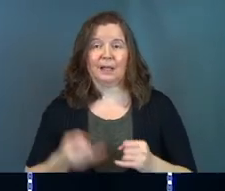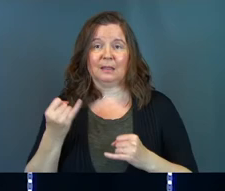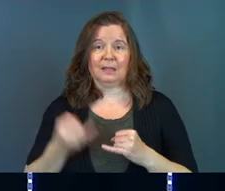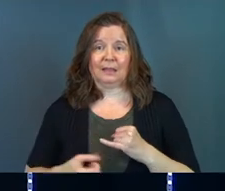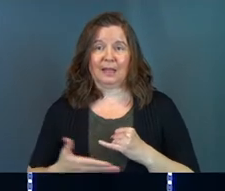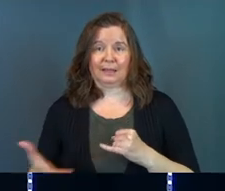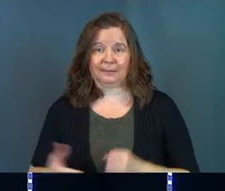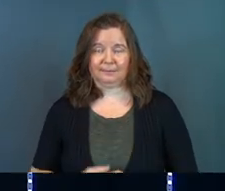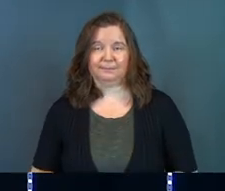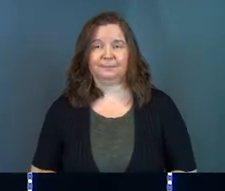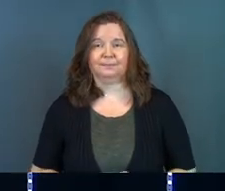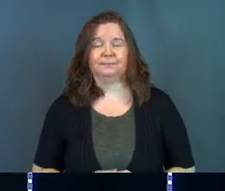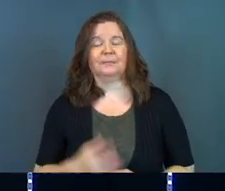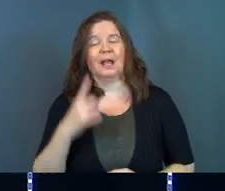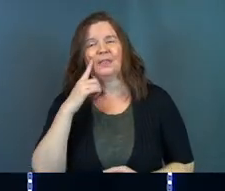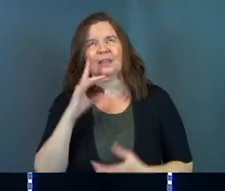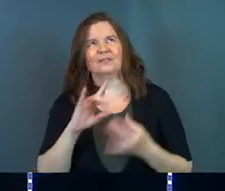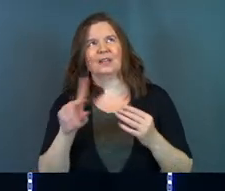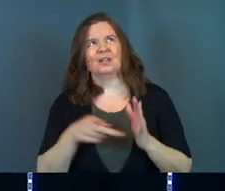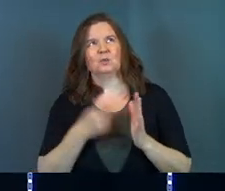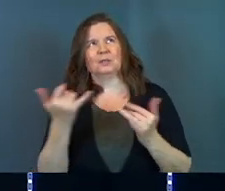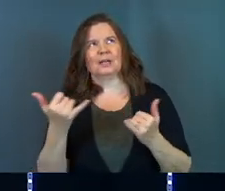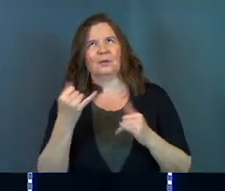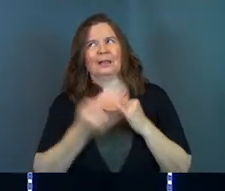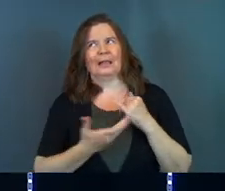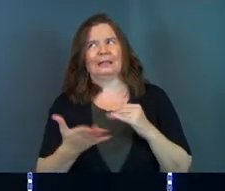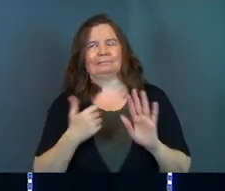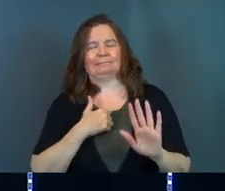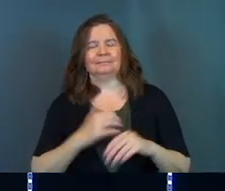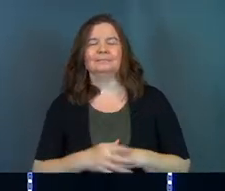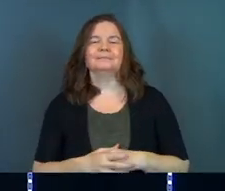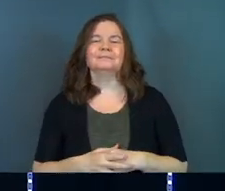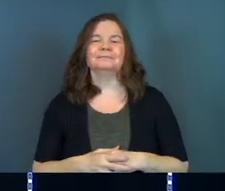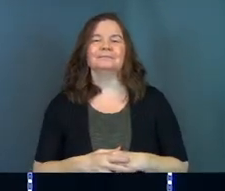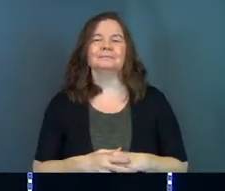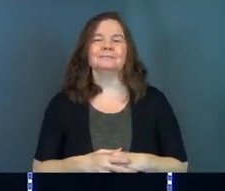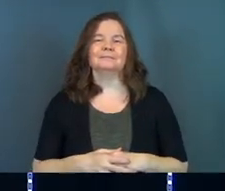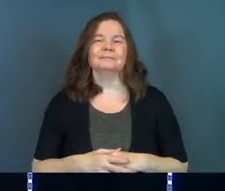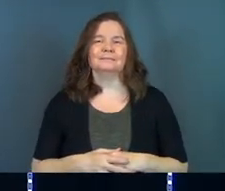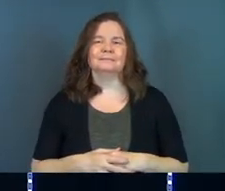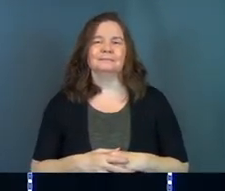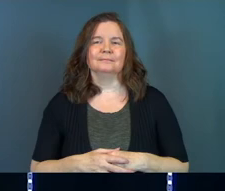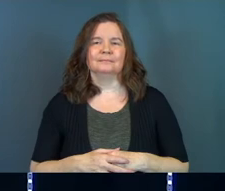Last thing. I think I've said that twice now, last thing.